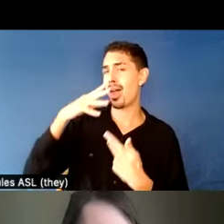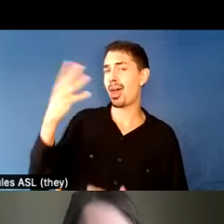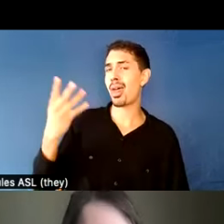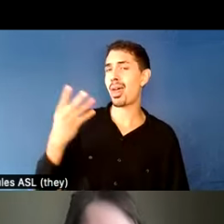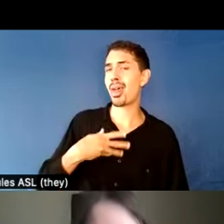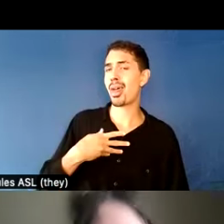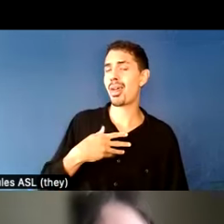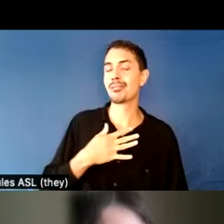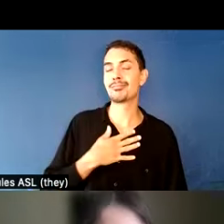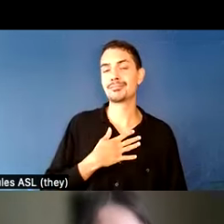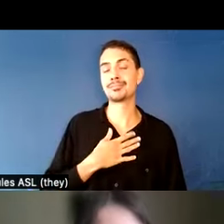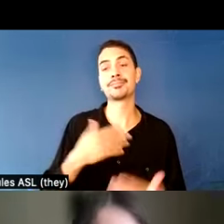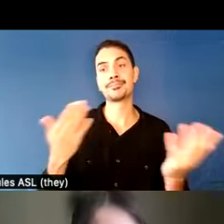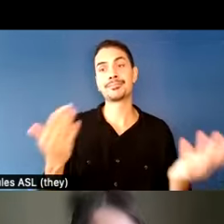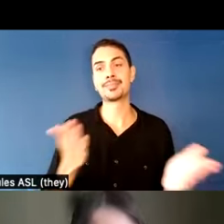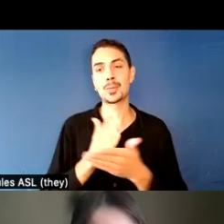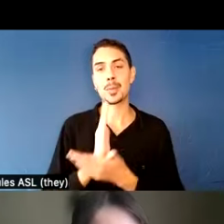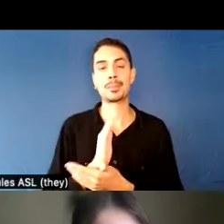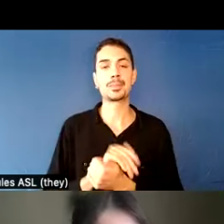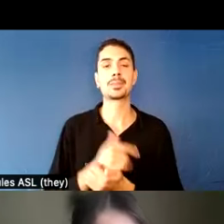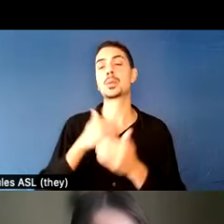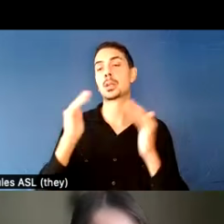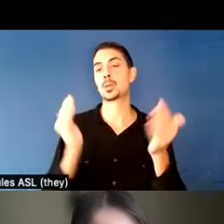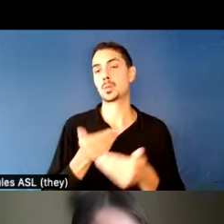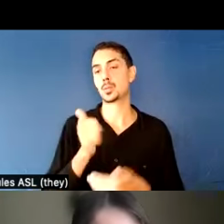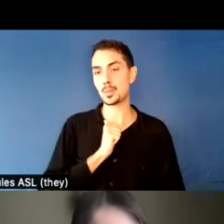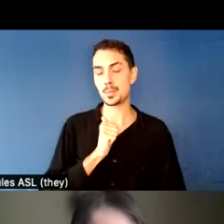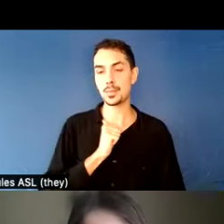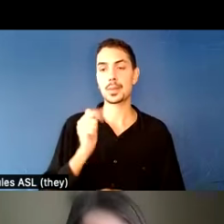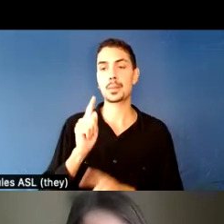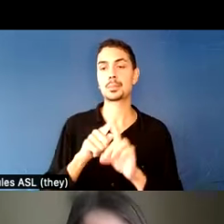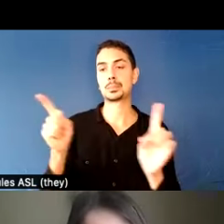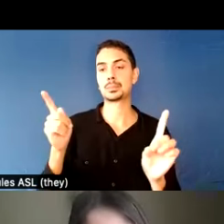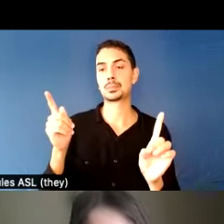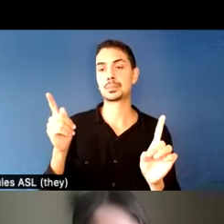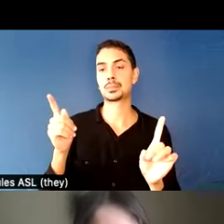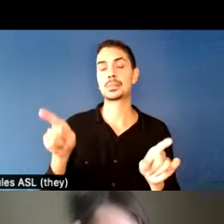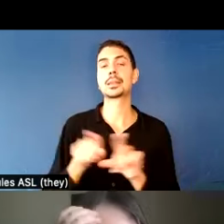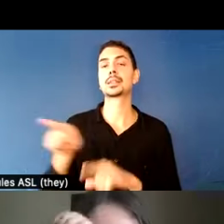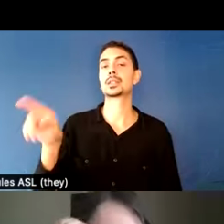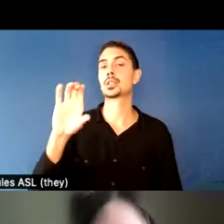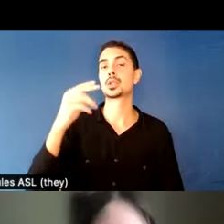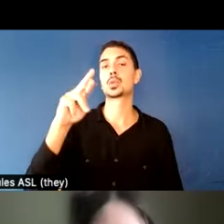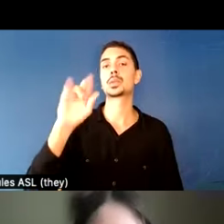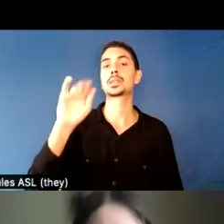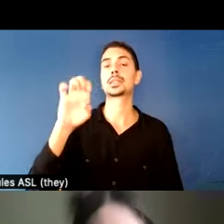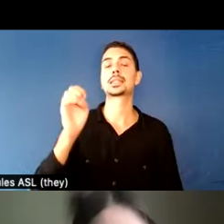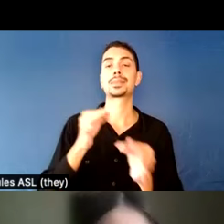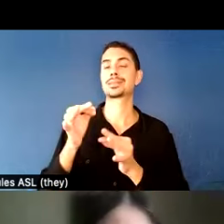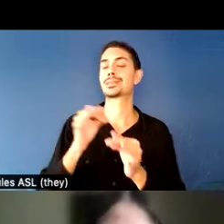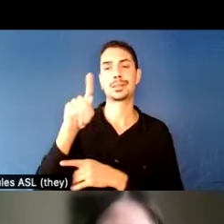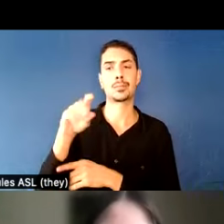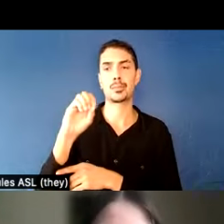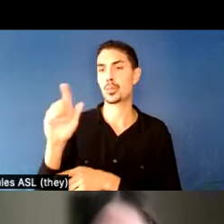All right. Well, I'll do a little intro for myself, but as Christine mentioned with the poll not working,